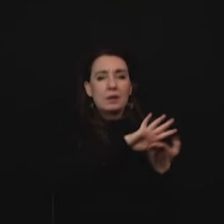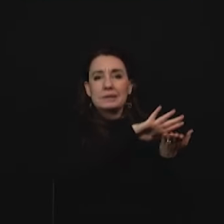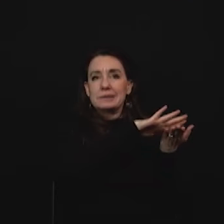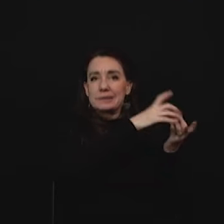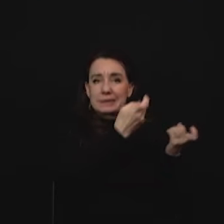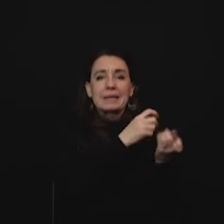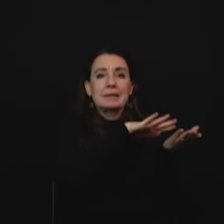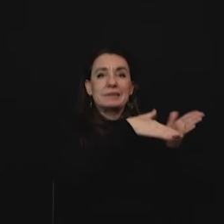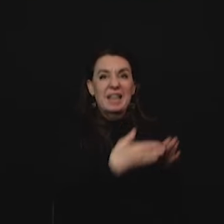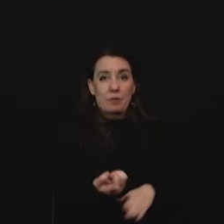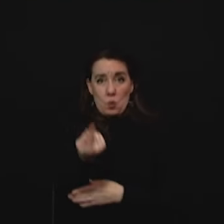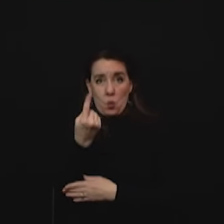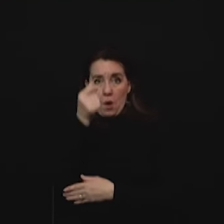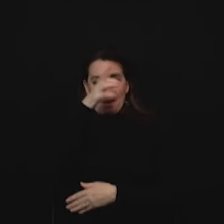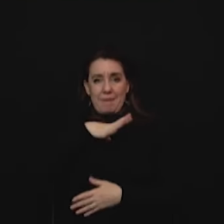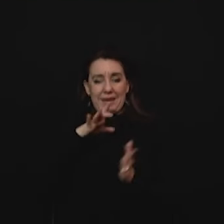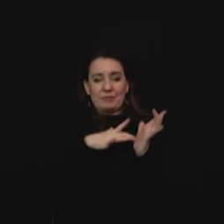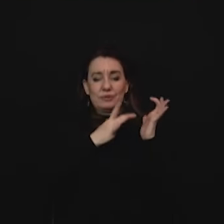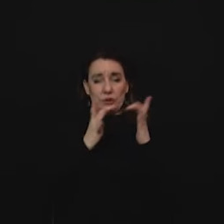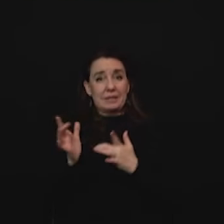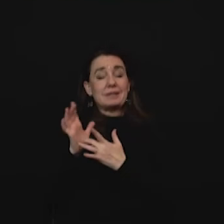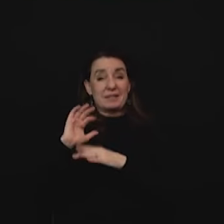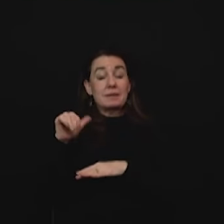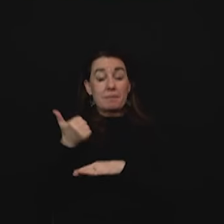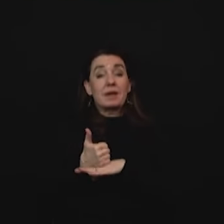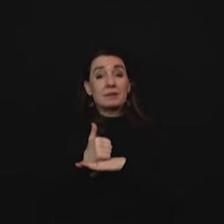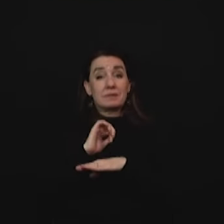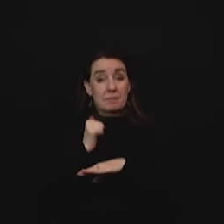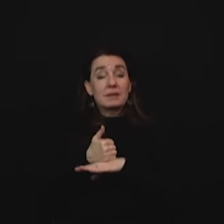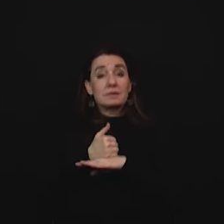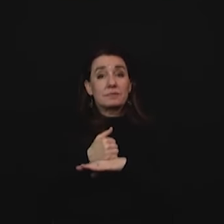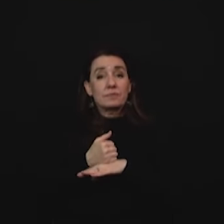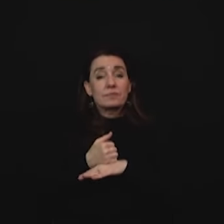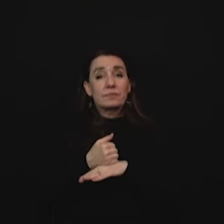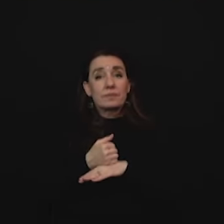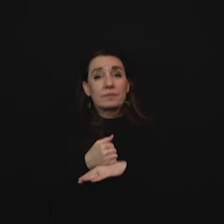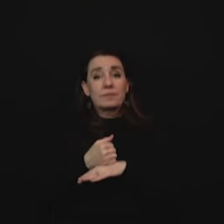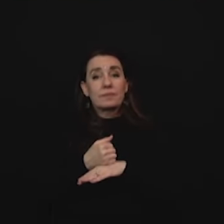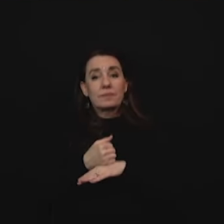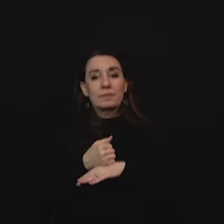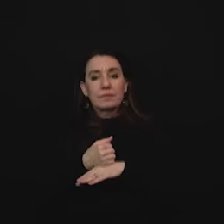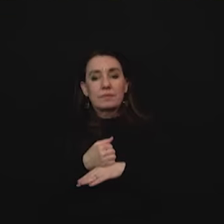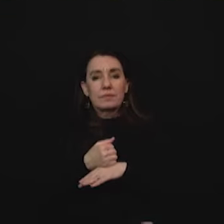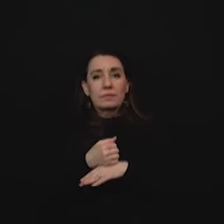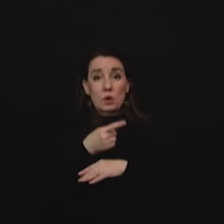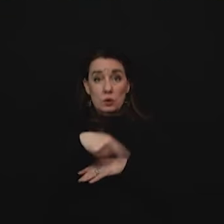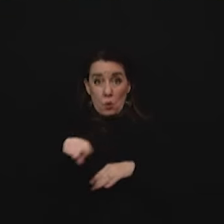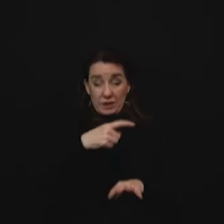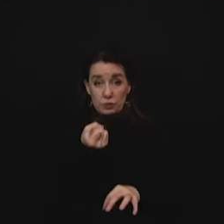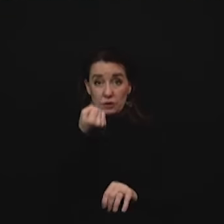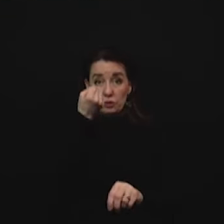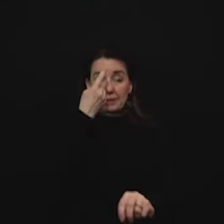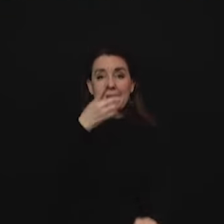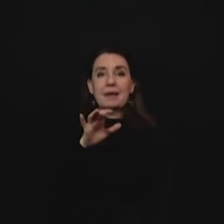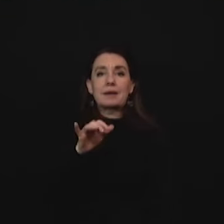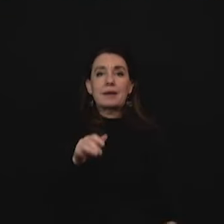this one man, Jesus Christ. Amen. Amen. Amen. So what I want you guys to understand is